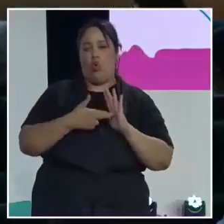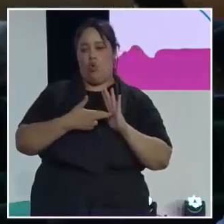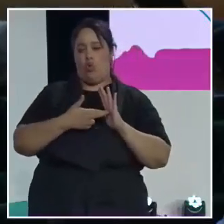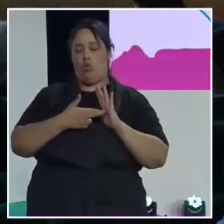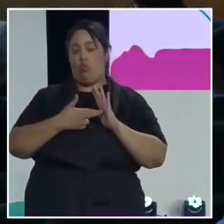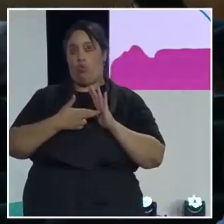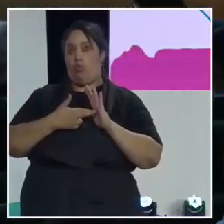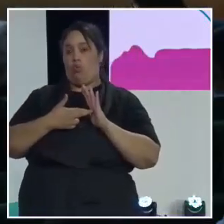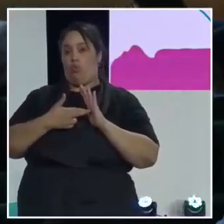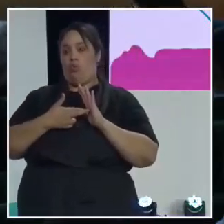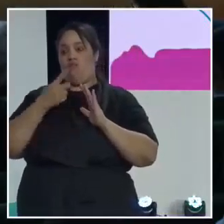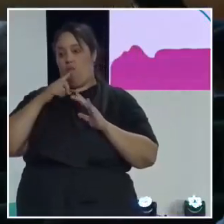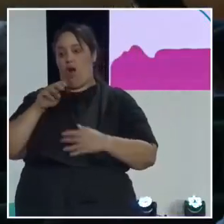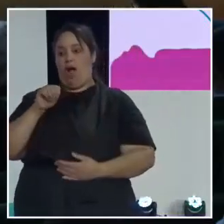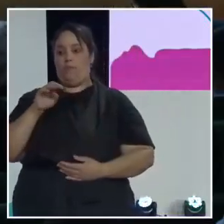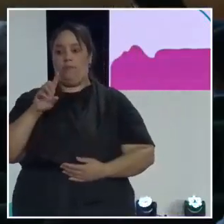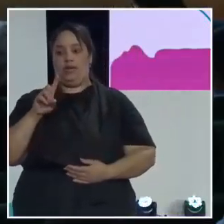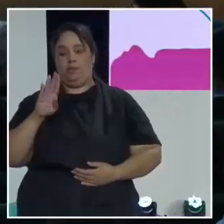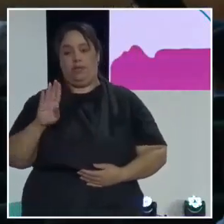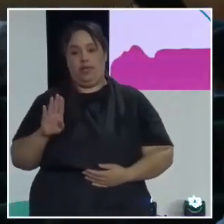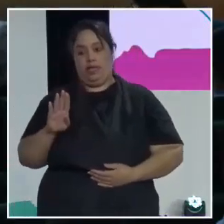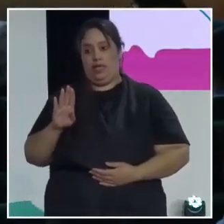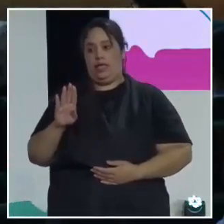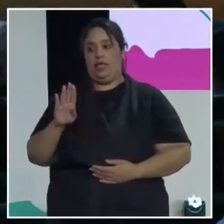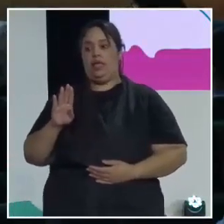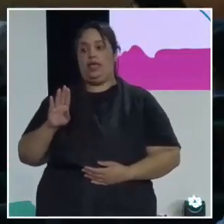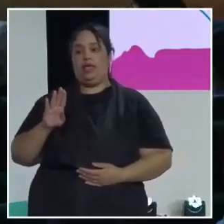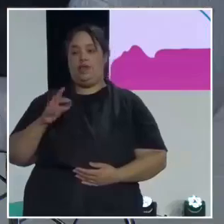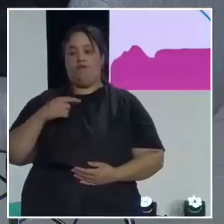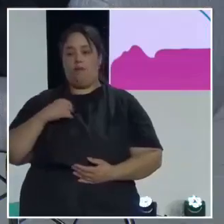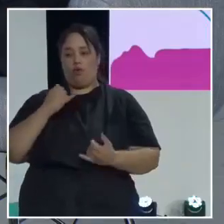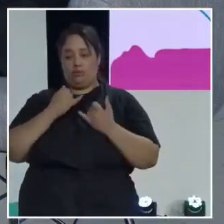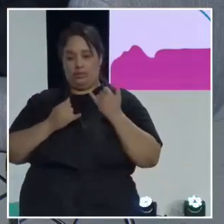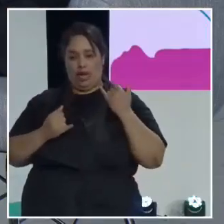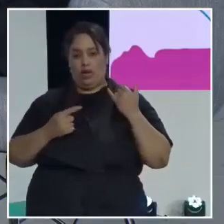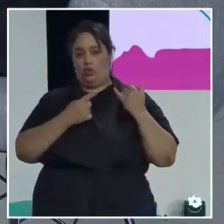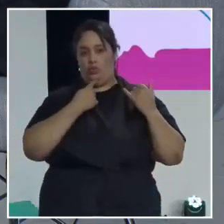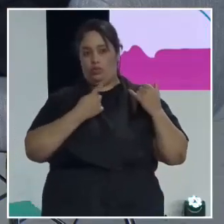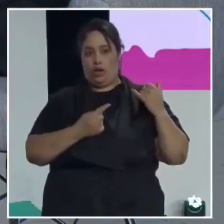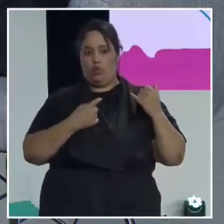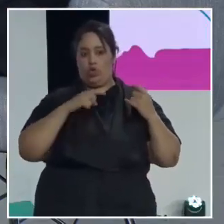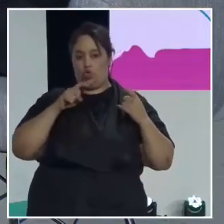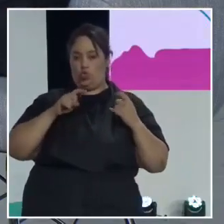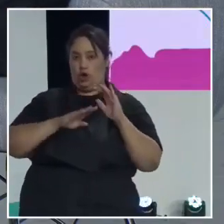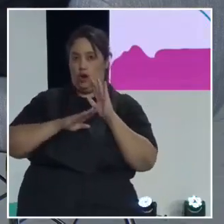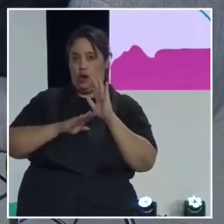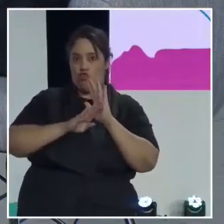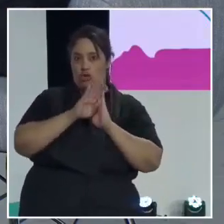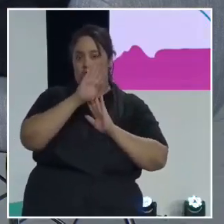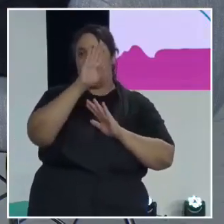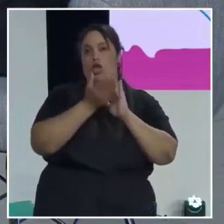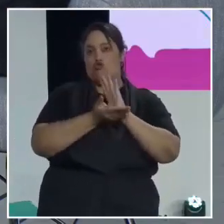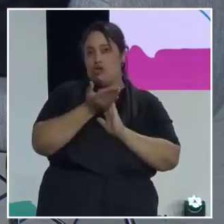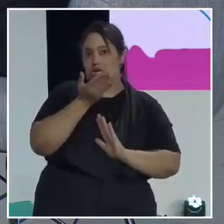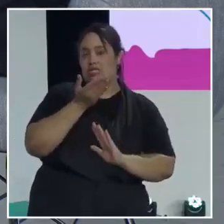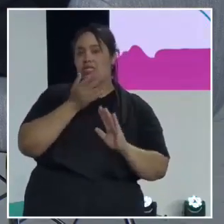banks, MDBs, and if I'm not misinterpreting, but saying they should increase their flows towards national development